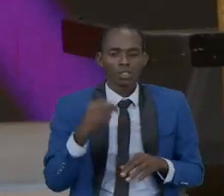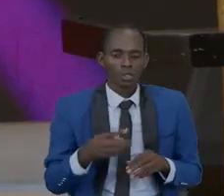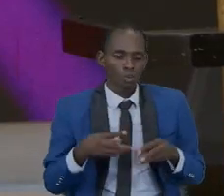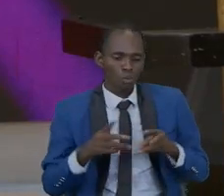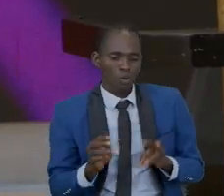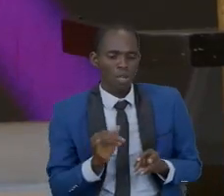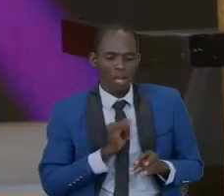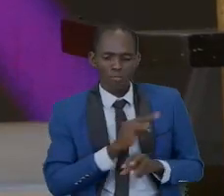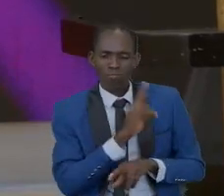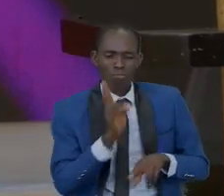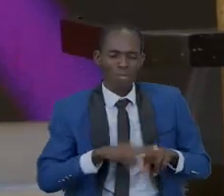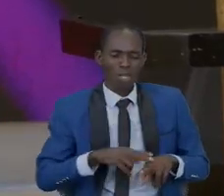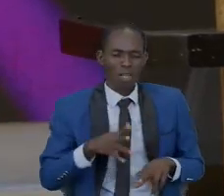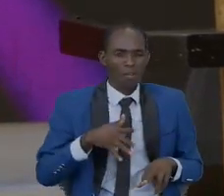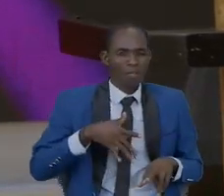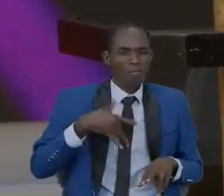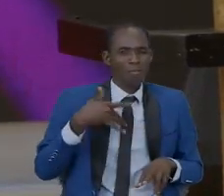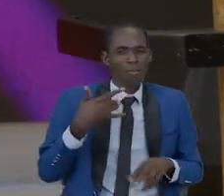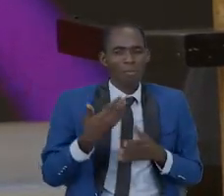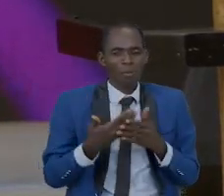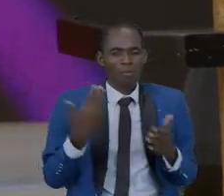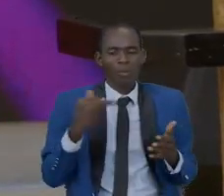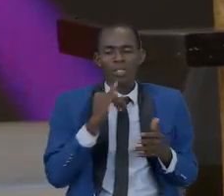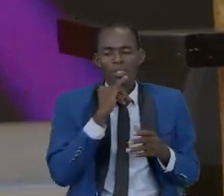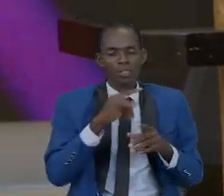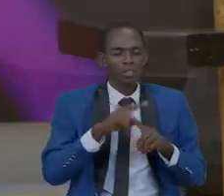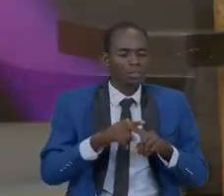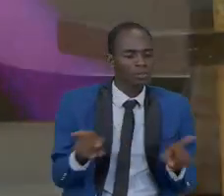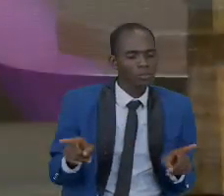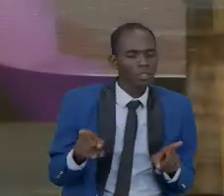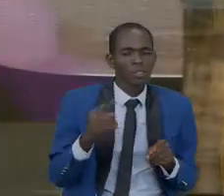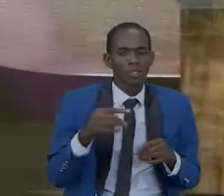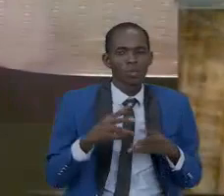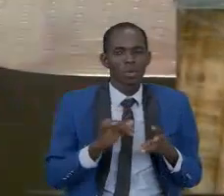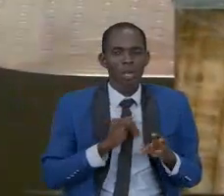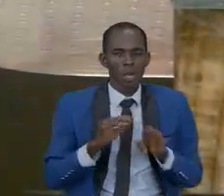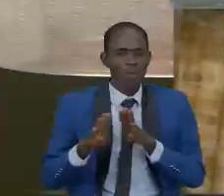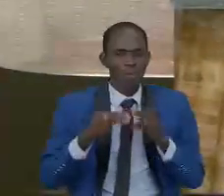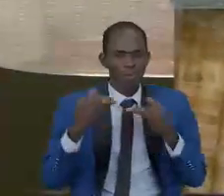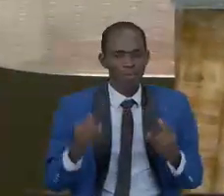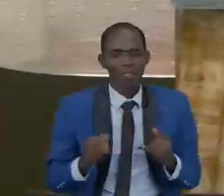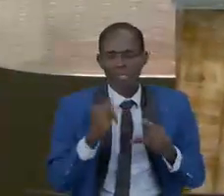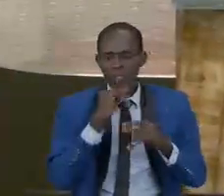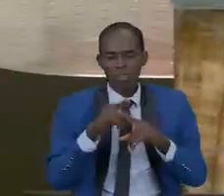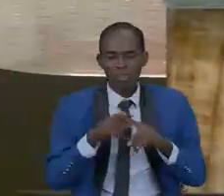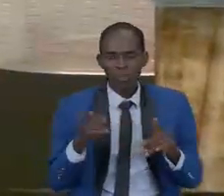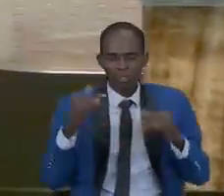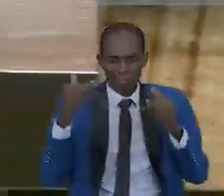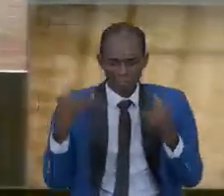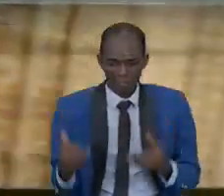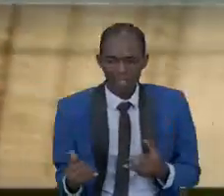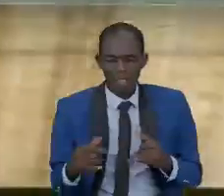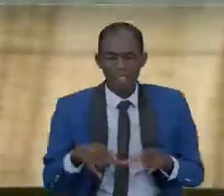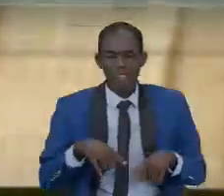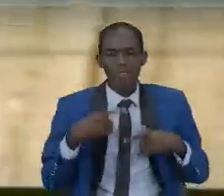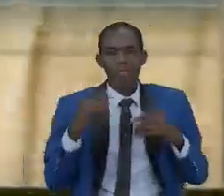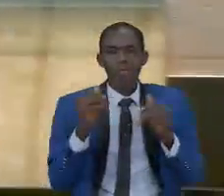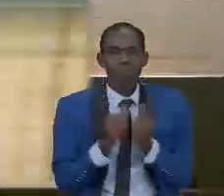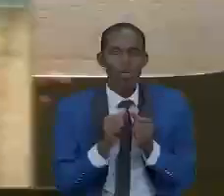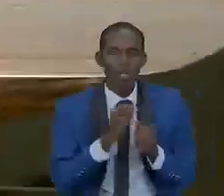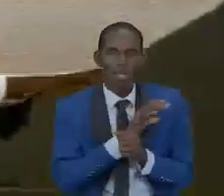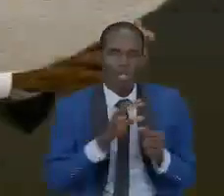act crucified and the way I used to behave crucified and then ways Christ where is Christ